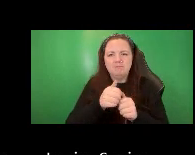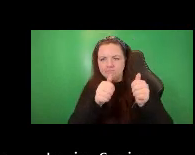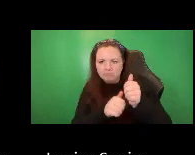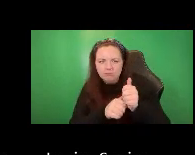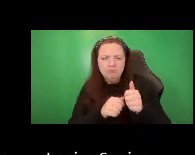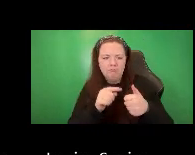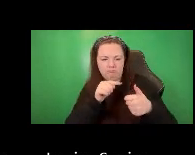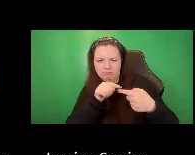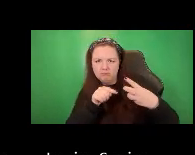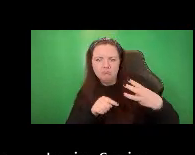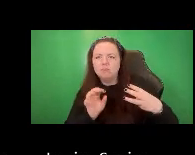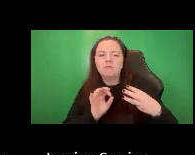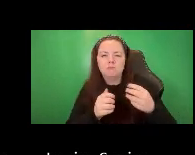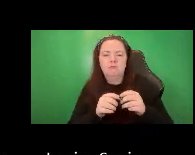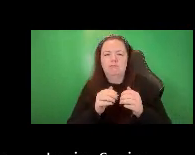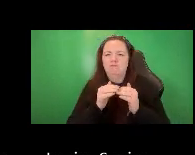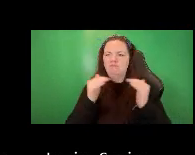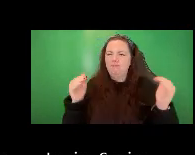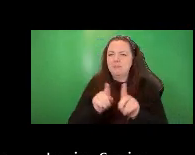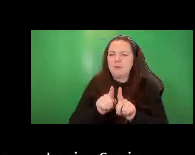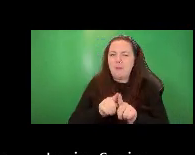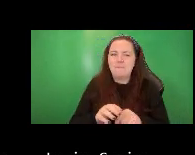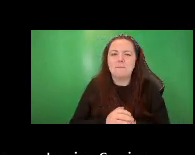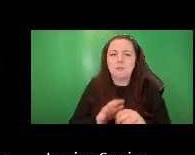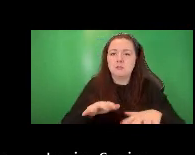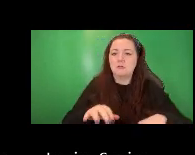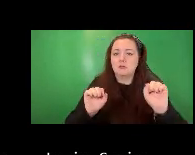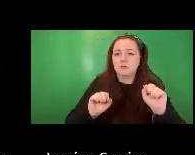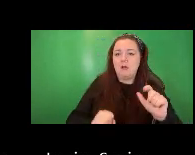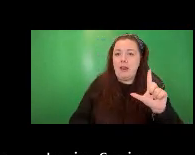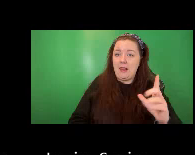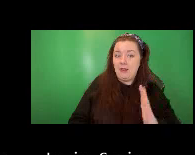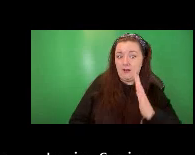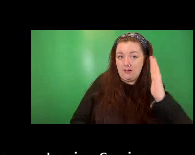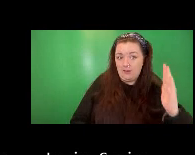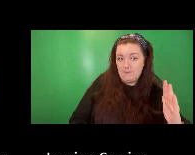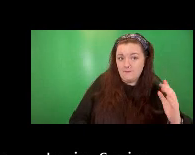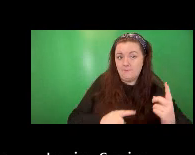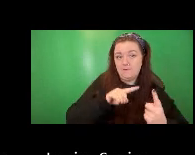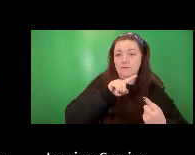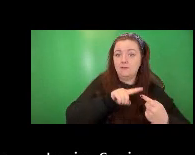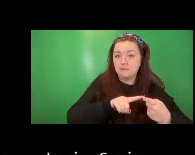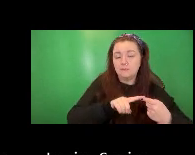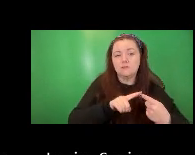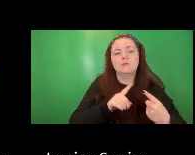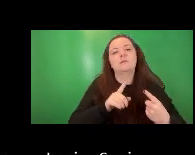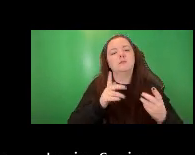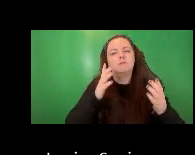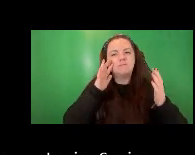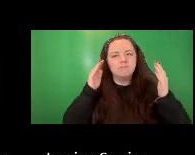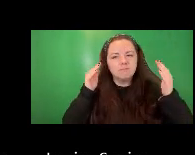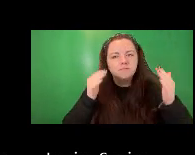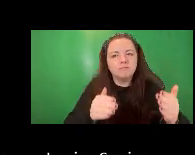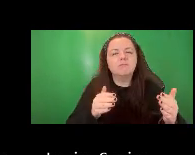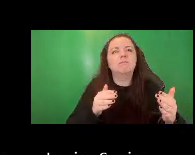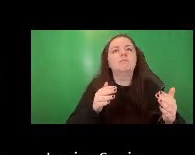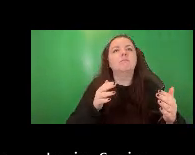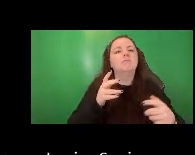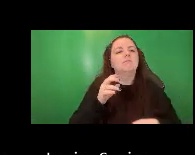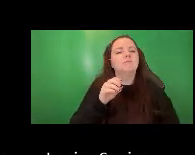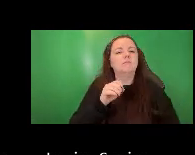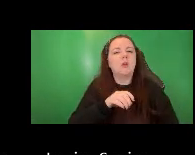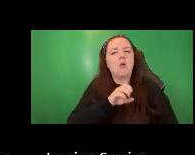But moving from left to right, the concept of moving care from our hospitals to our